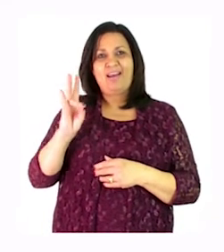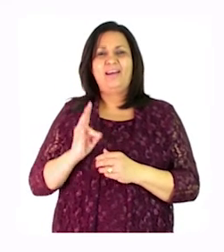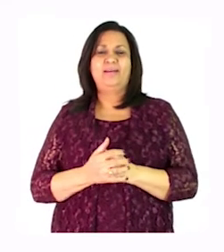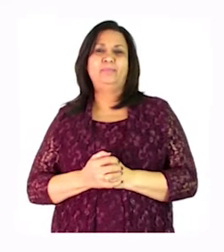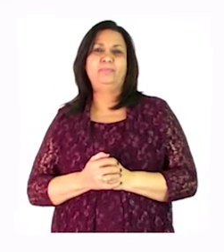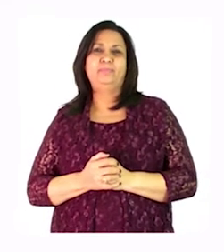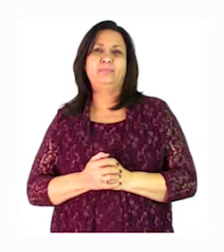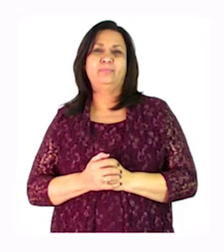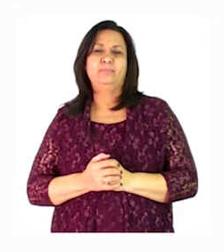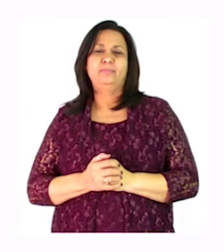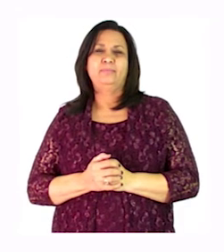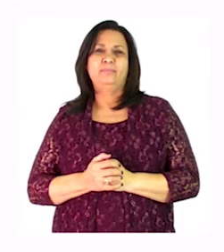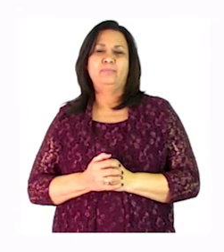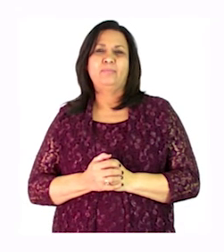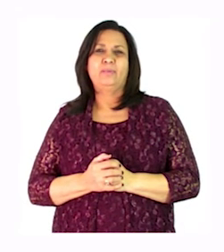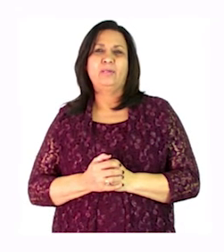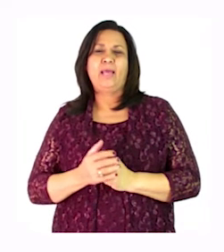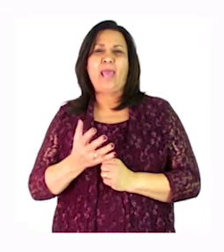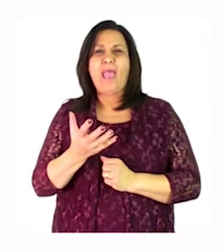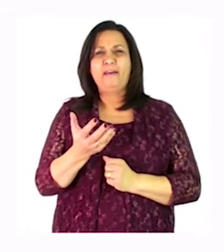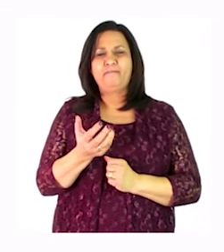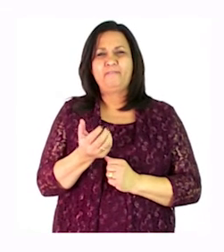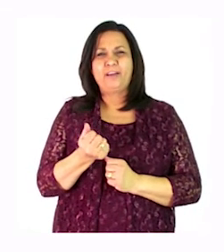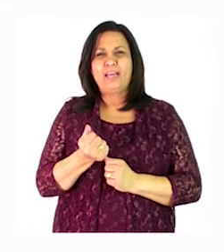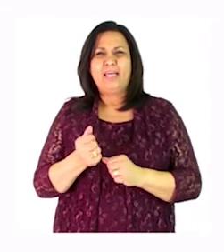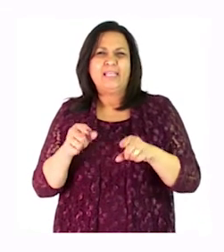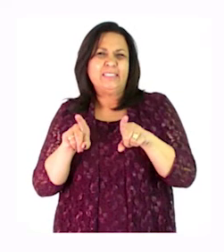Page 7 has almost the same